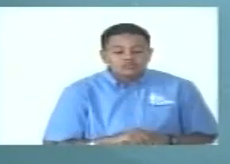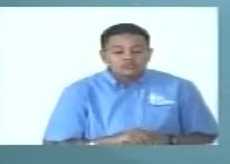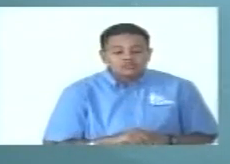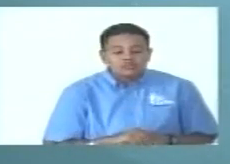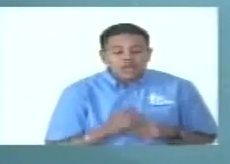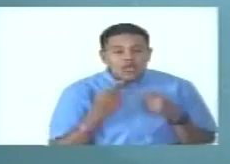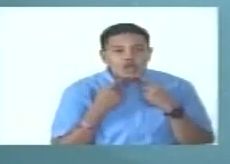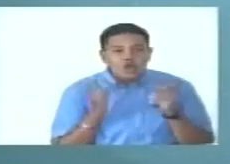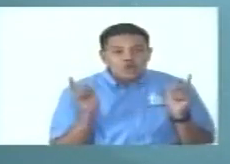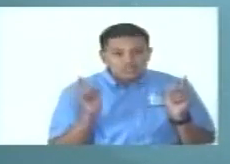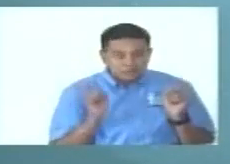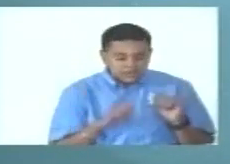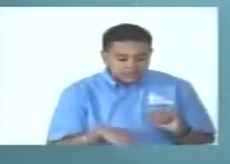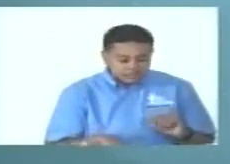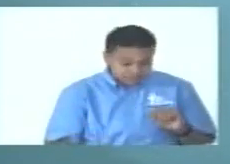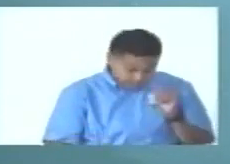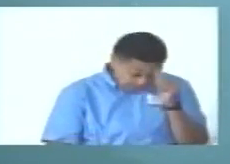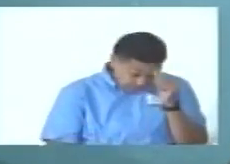Announcements.